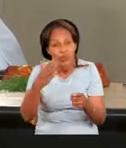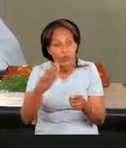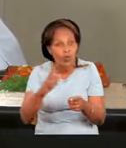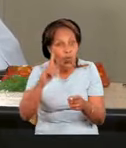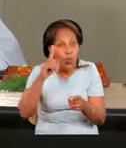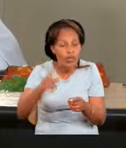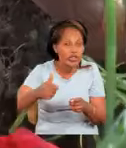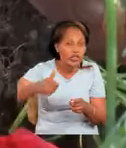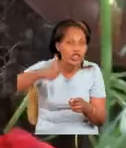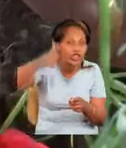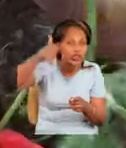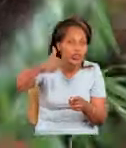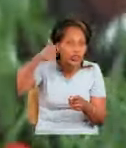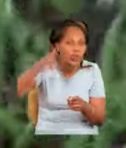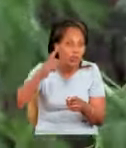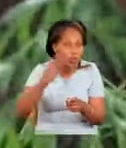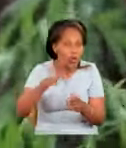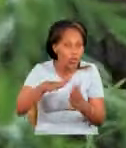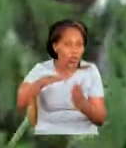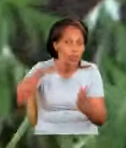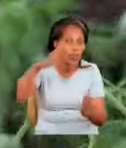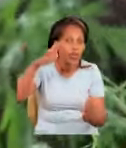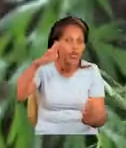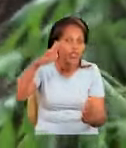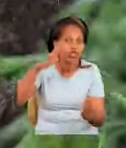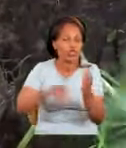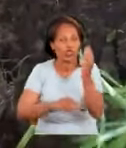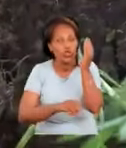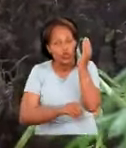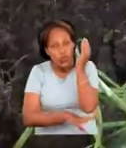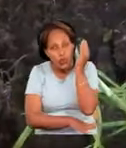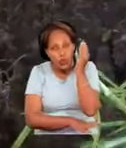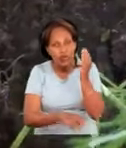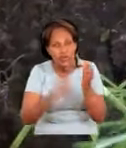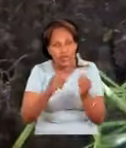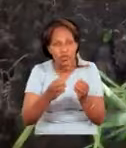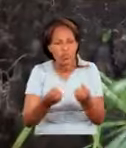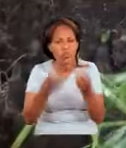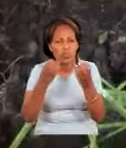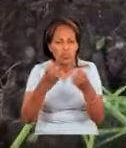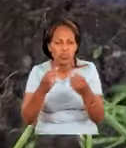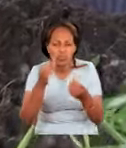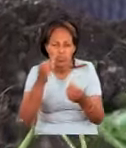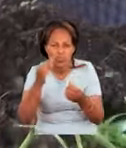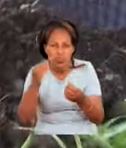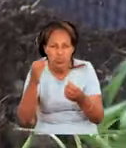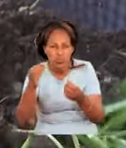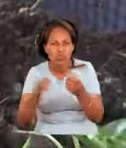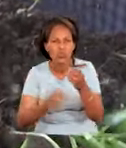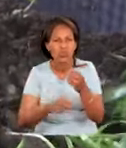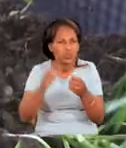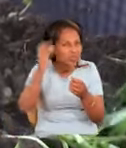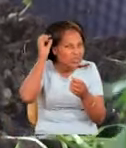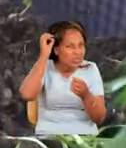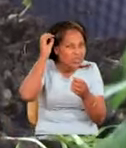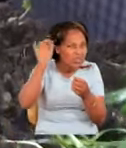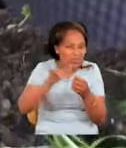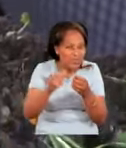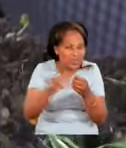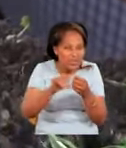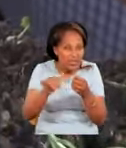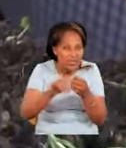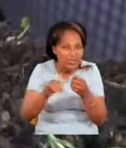one large root, and there are very many smaller hair-like roots. The